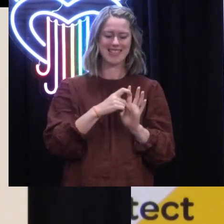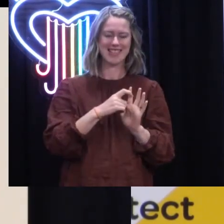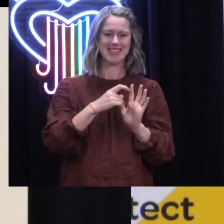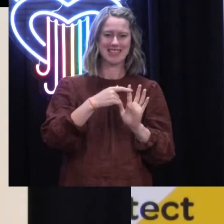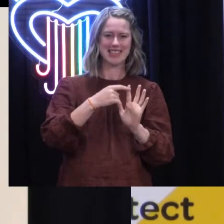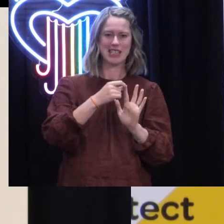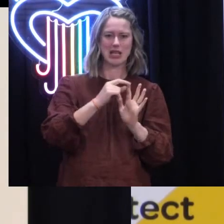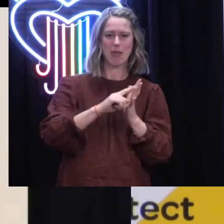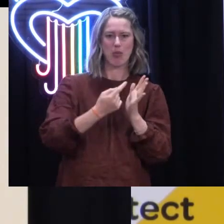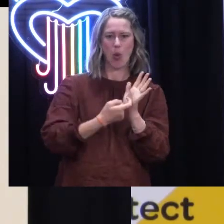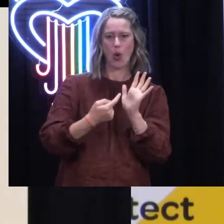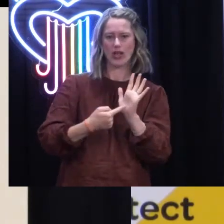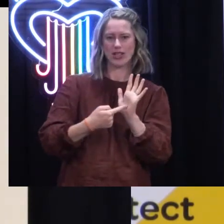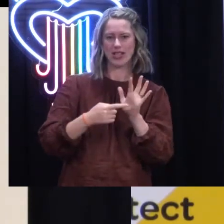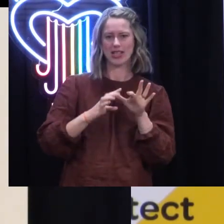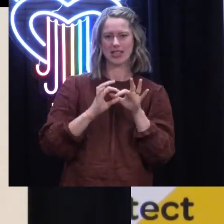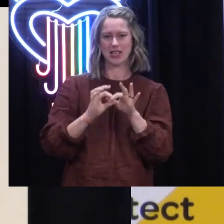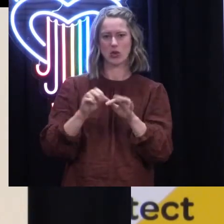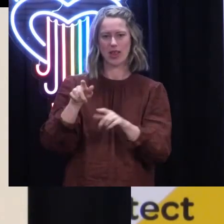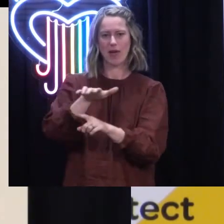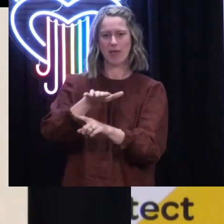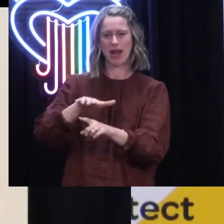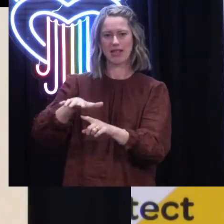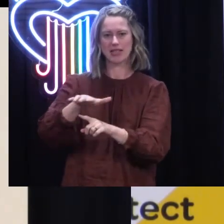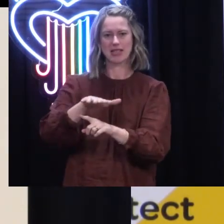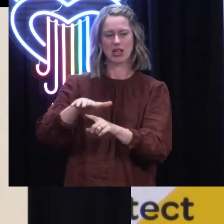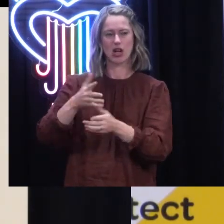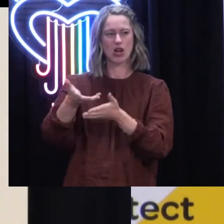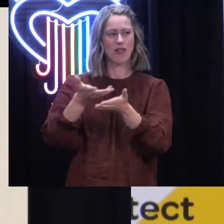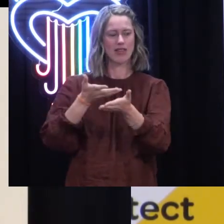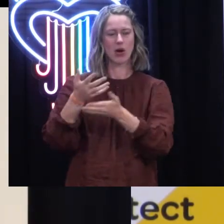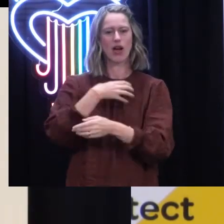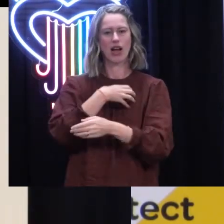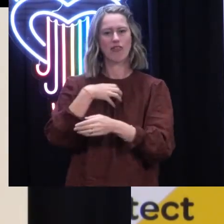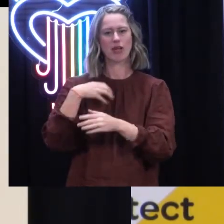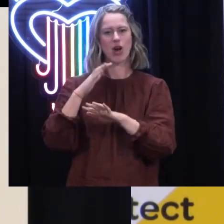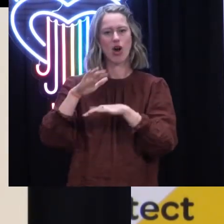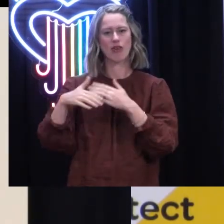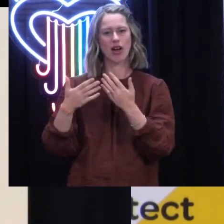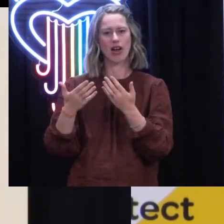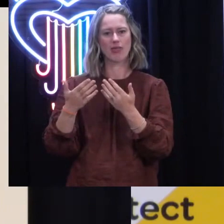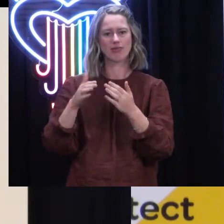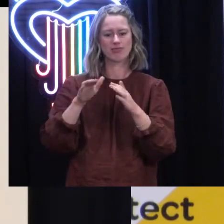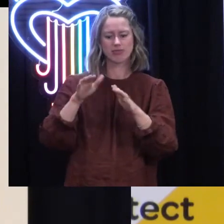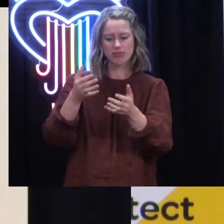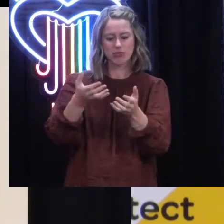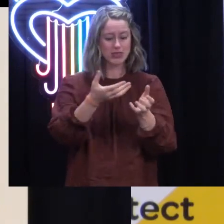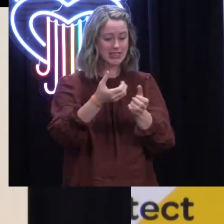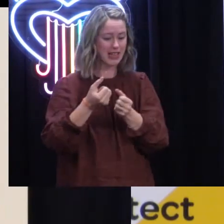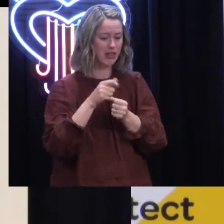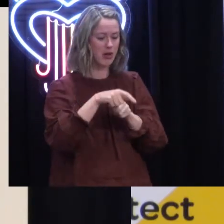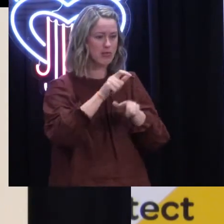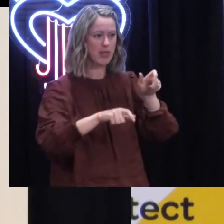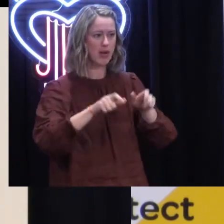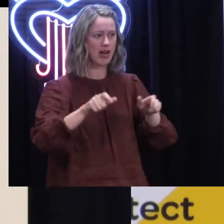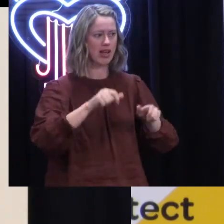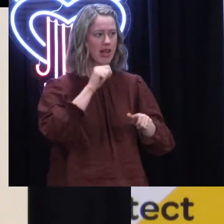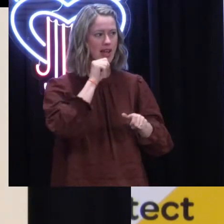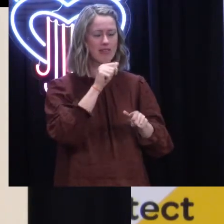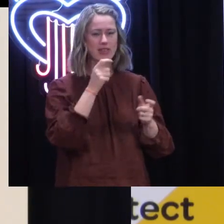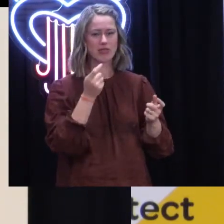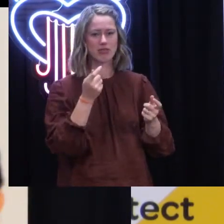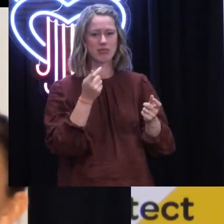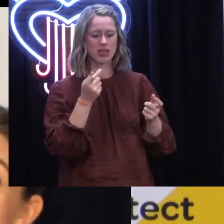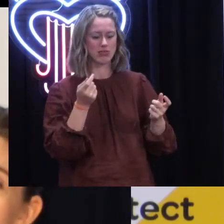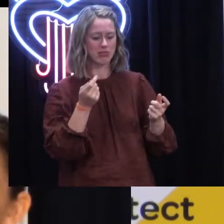with the place they're being deported to. So there's conversations with the government about receipt of those individuals. And so if that can't be accommodated, they're not